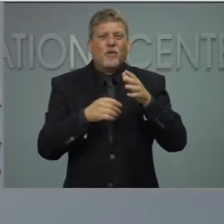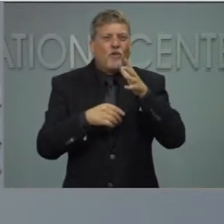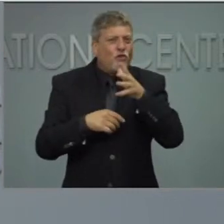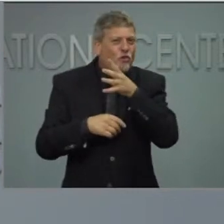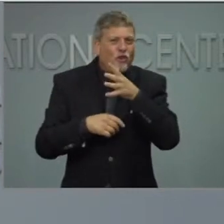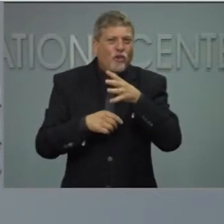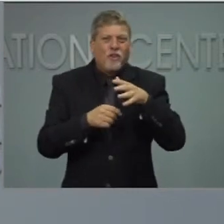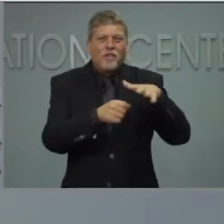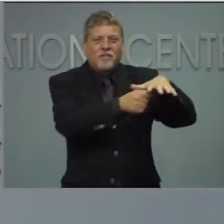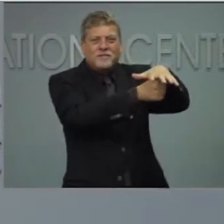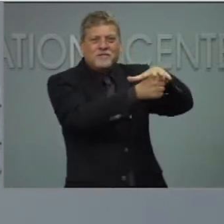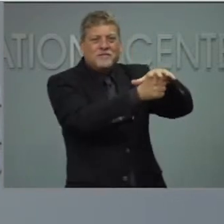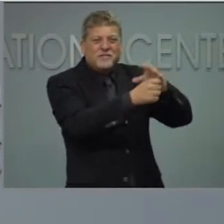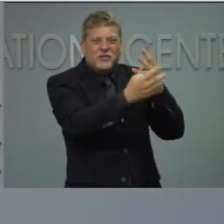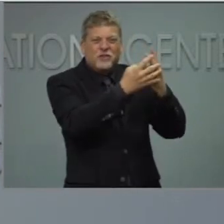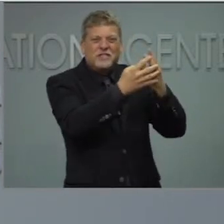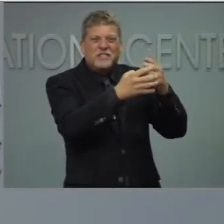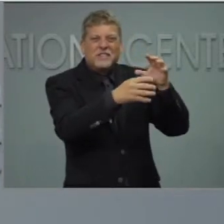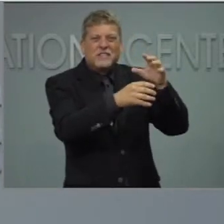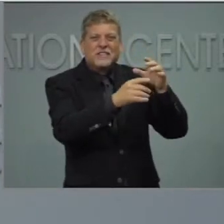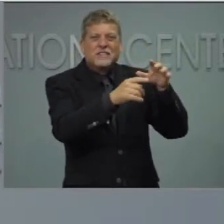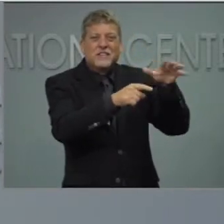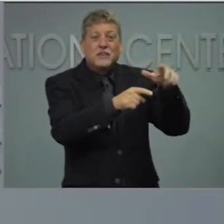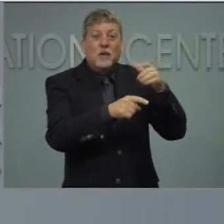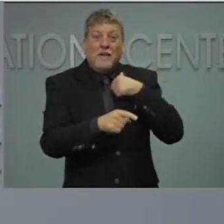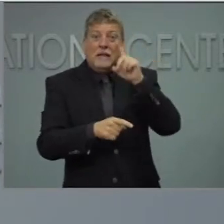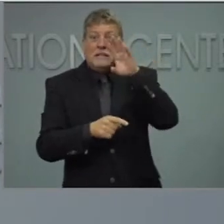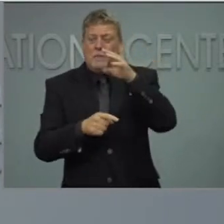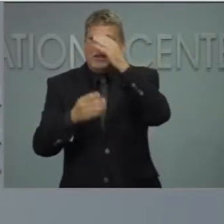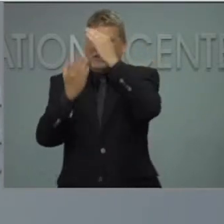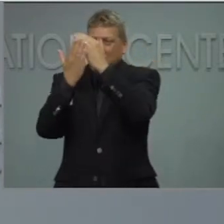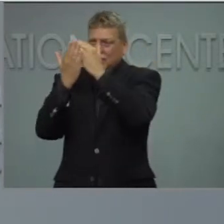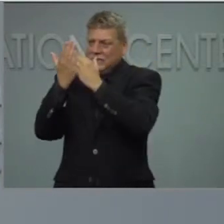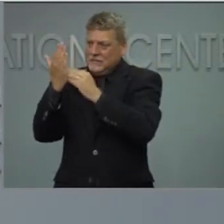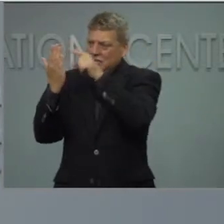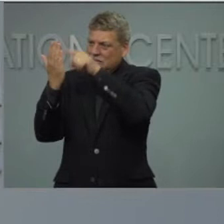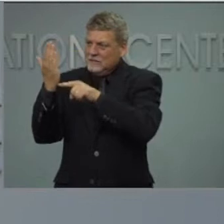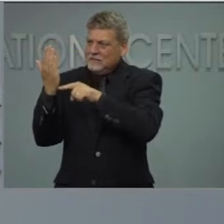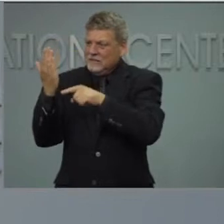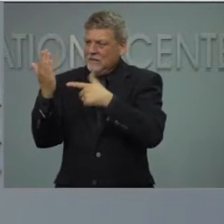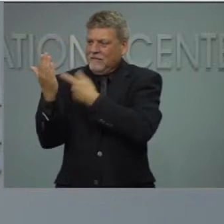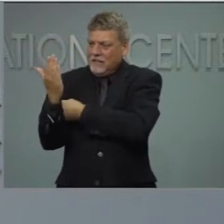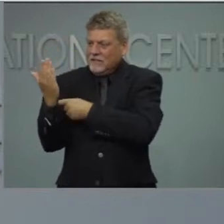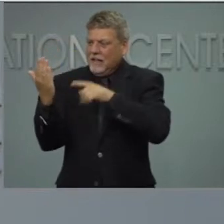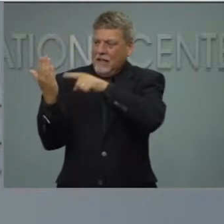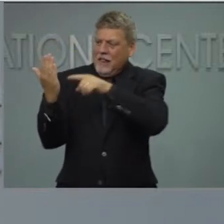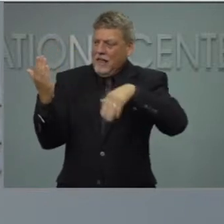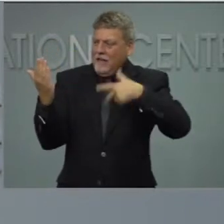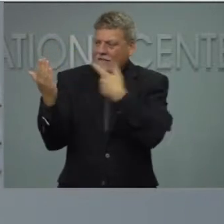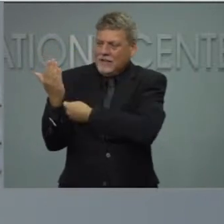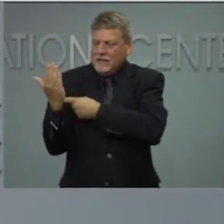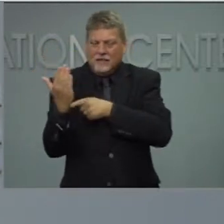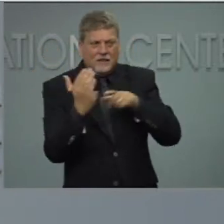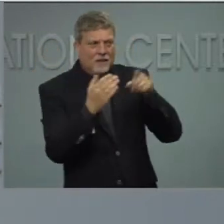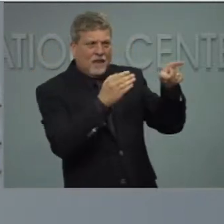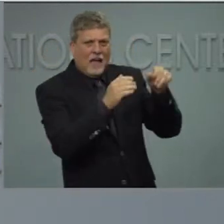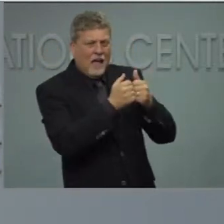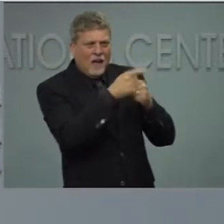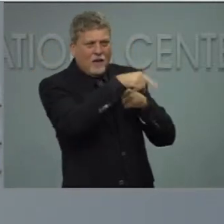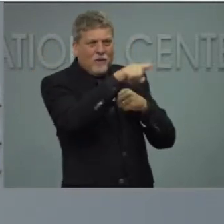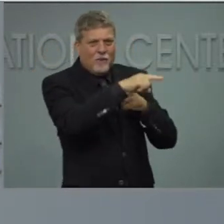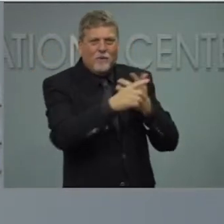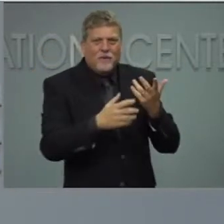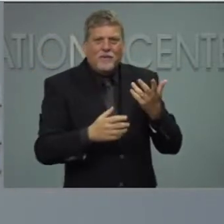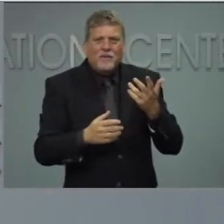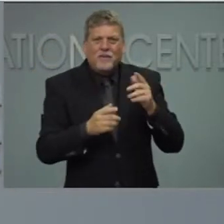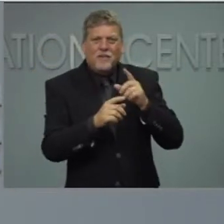you might have a database of folks who are vaccinated, but how are you enforcing the masking? Well, immediate